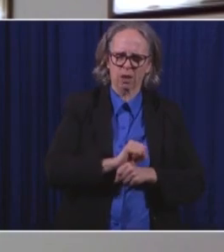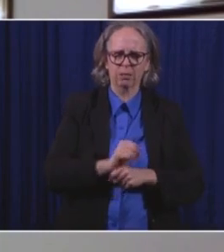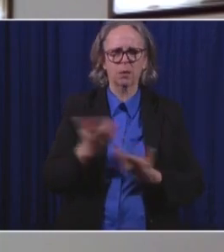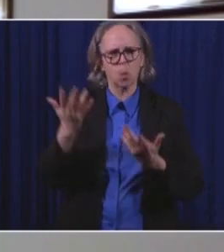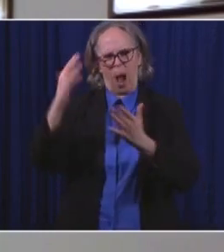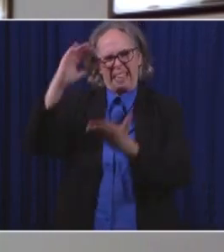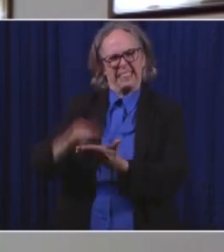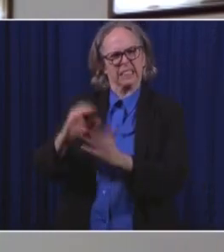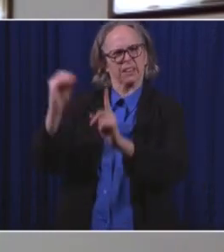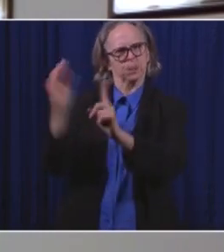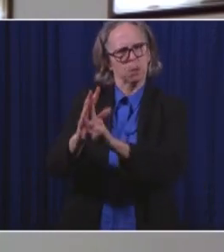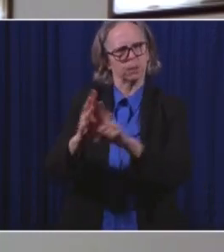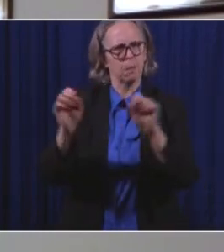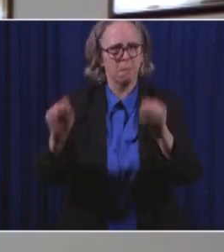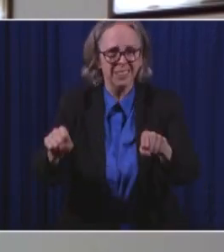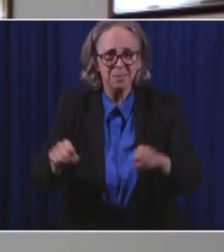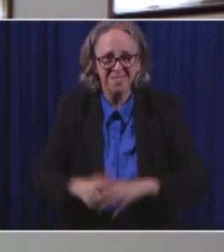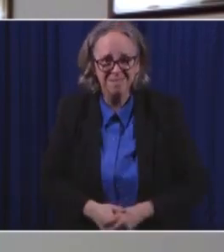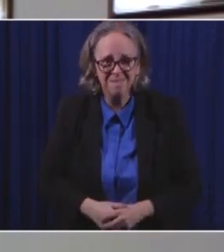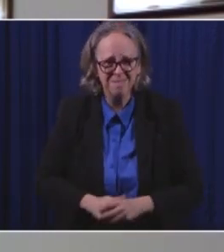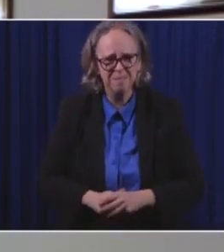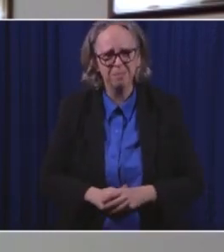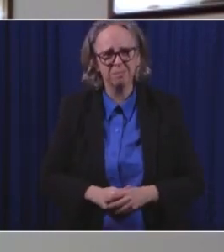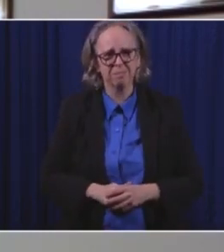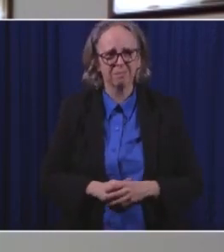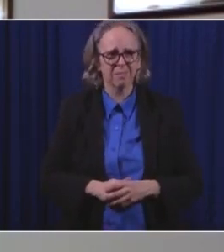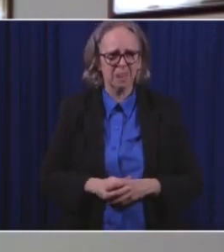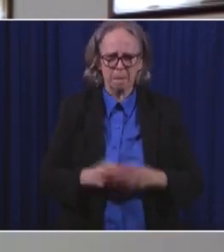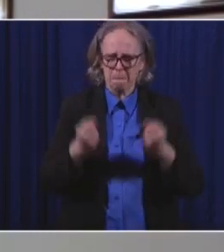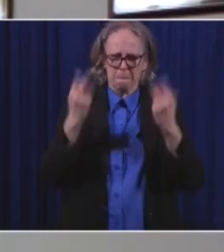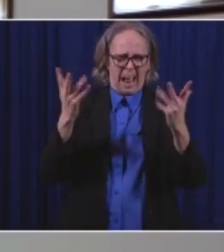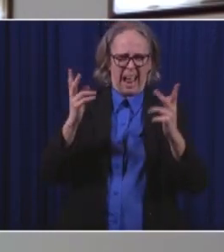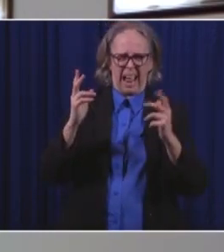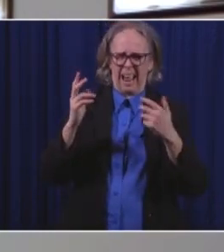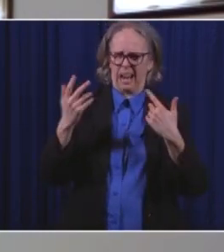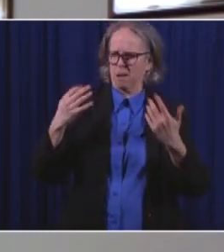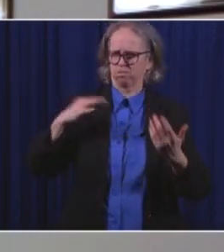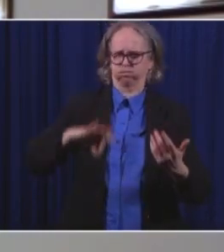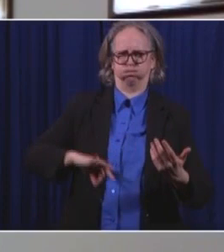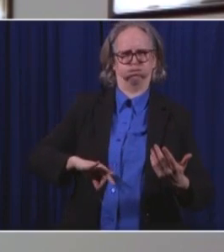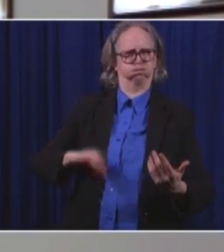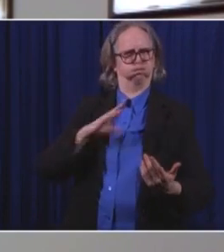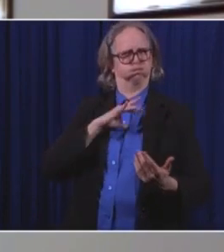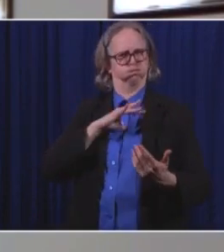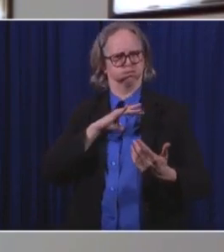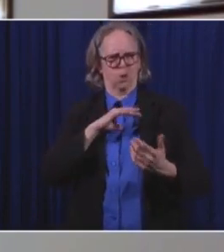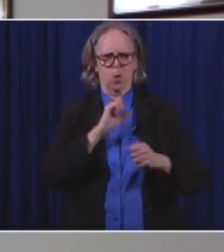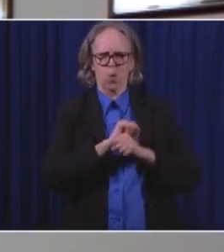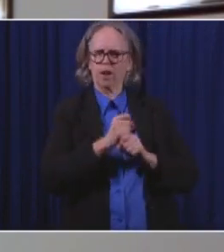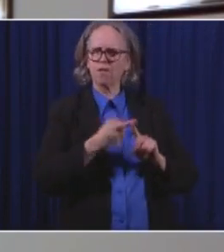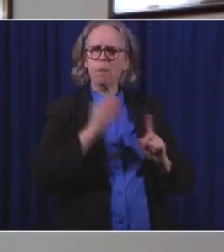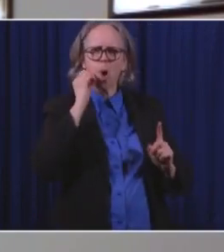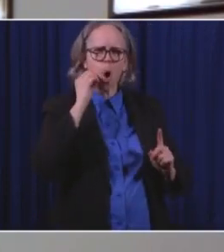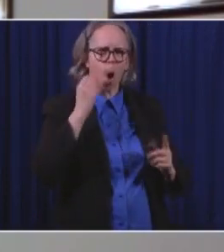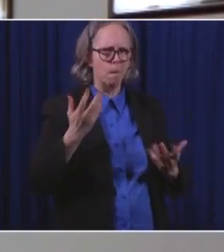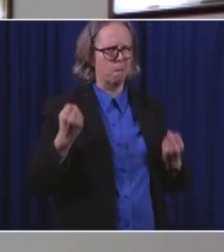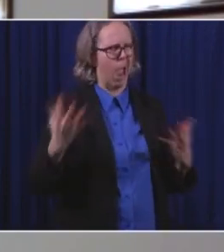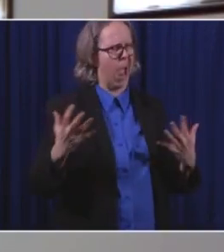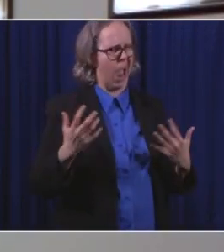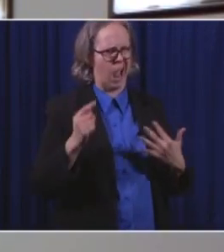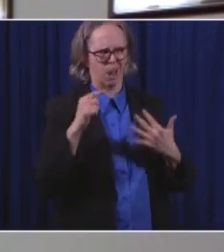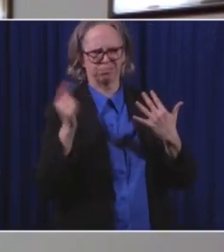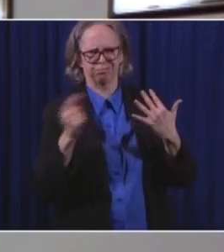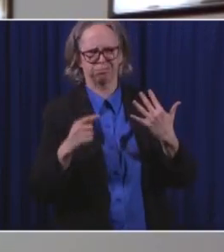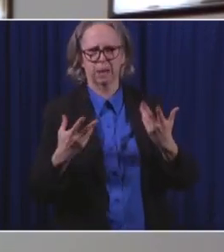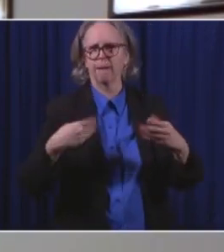there are many benefits that may come from being able to work at home for many of us who will have additional flexibility and